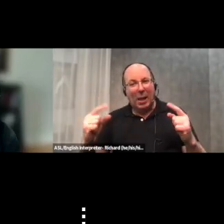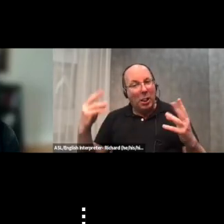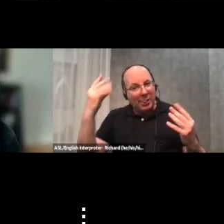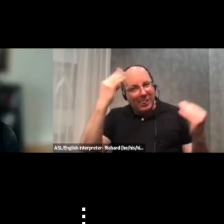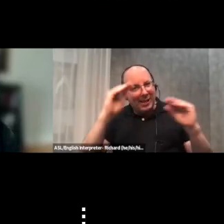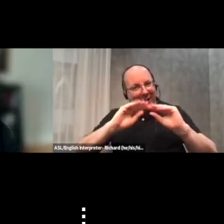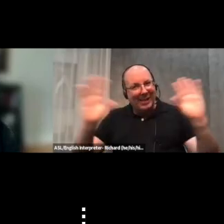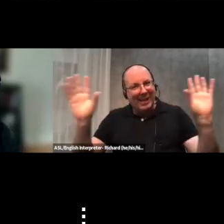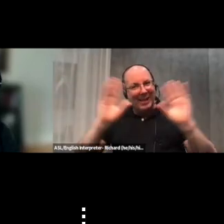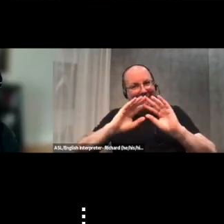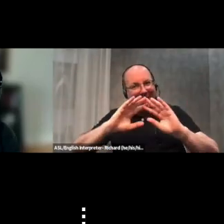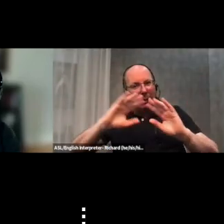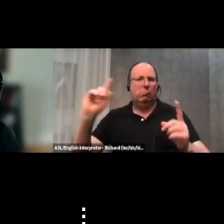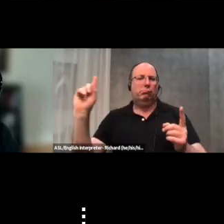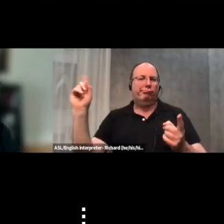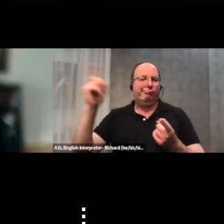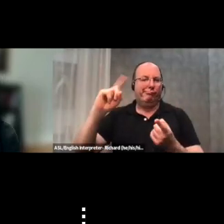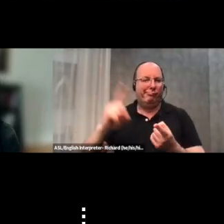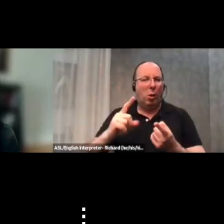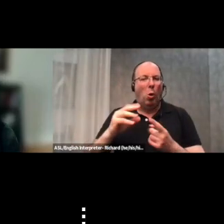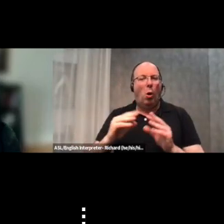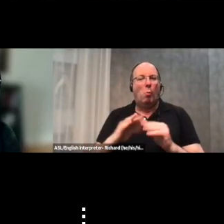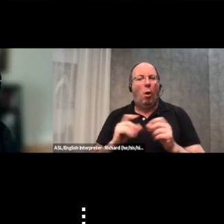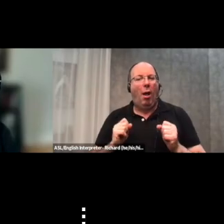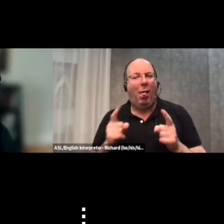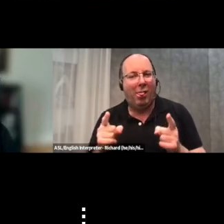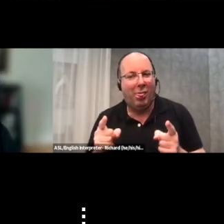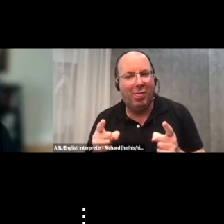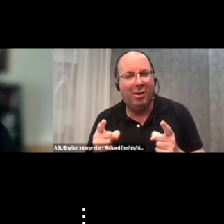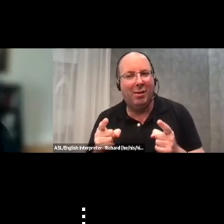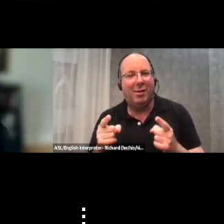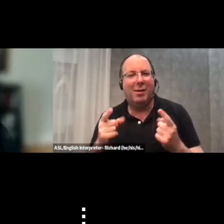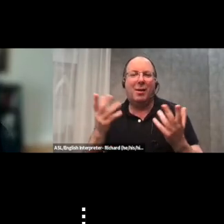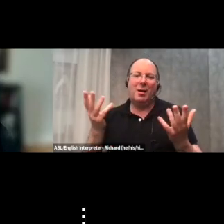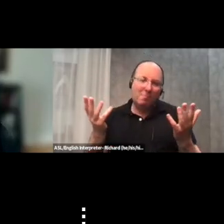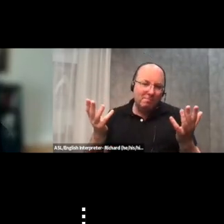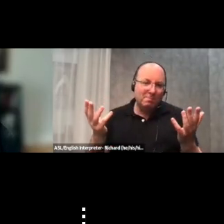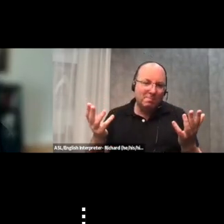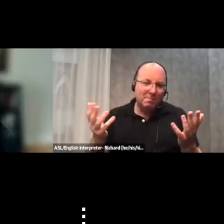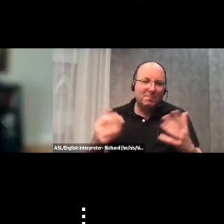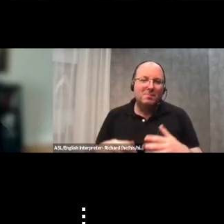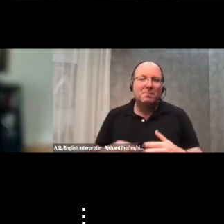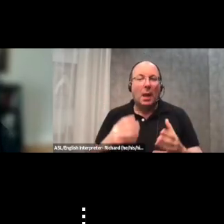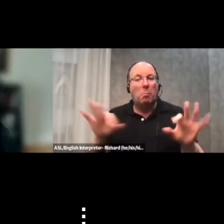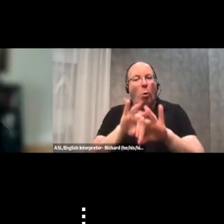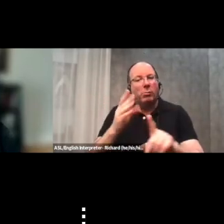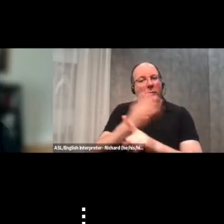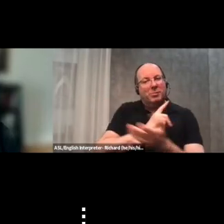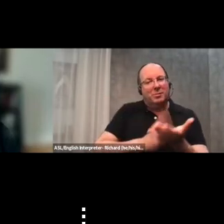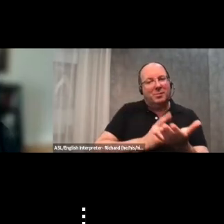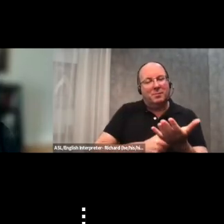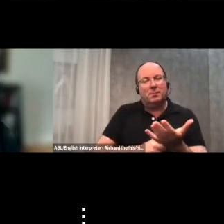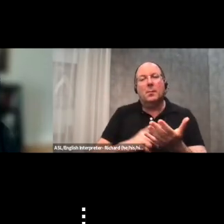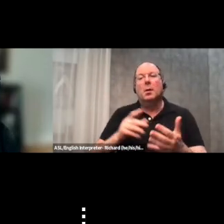function, your impulse control, and that again is why it's important to talk in advance. So aftercare